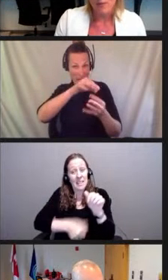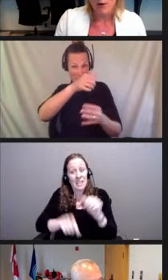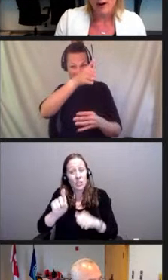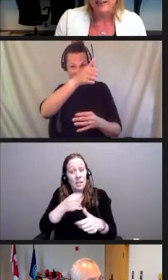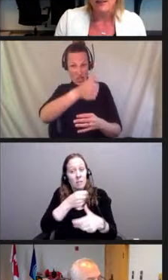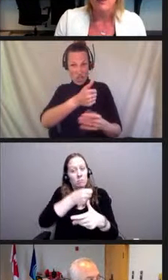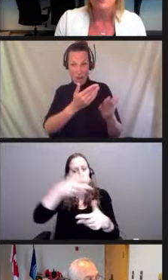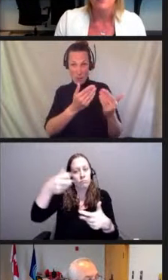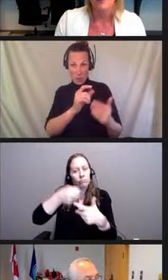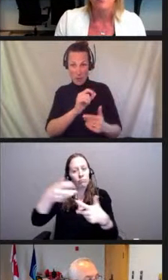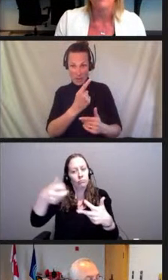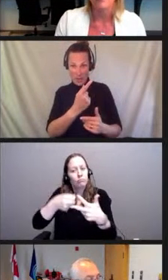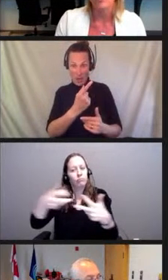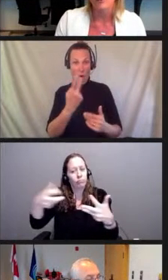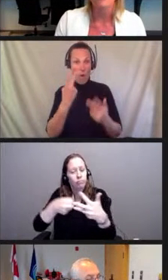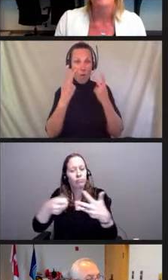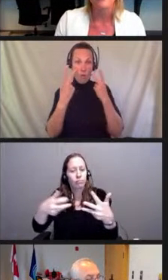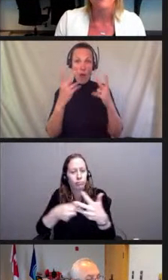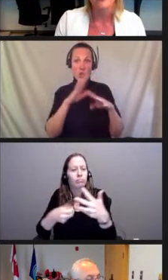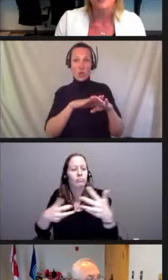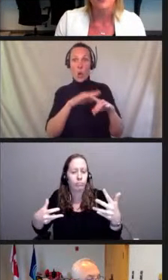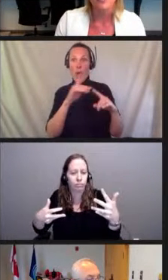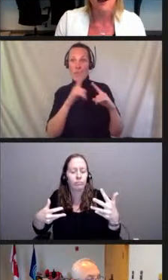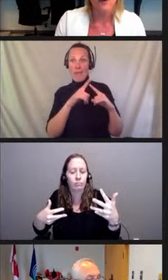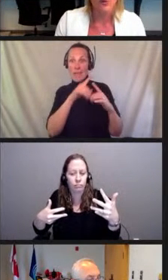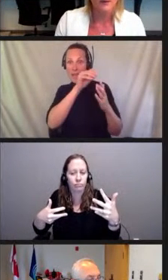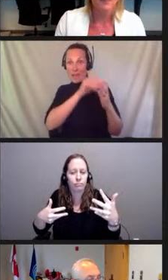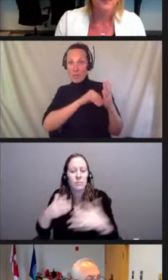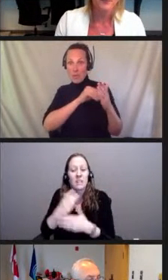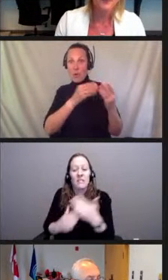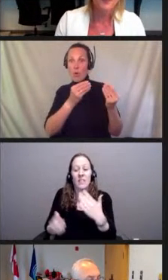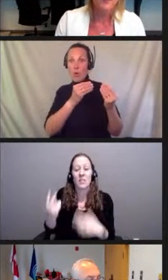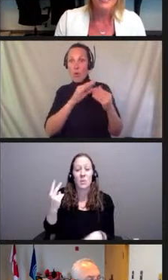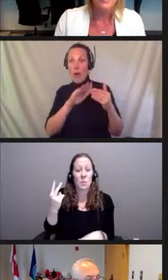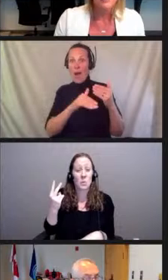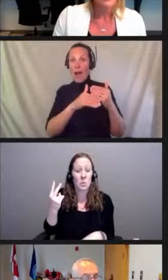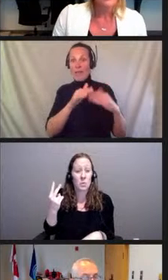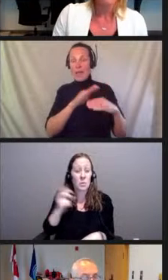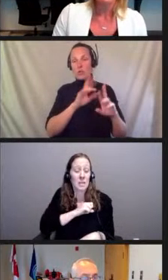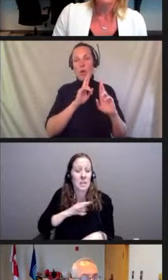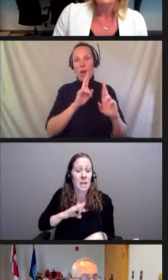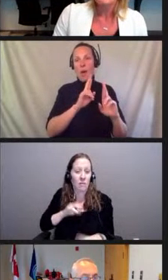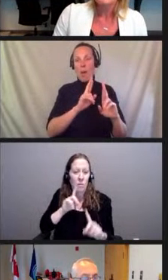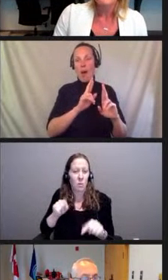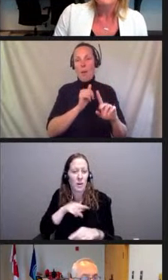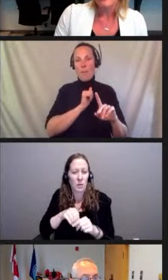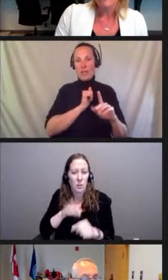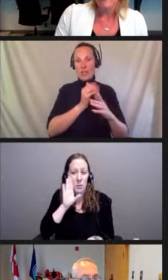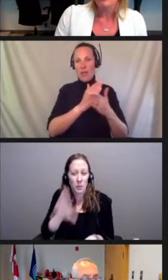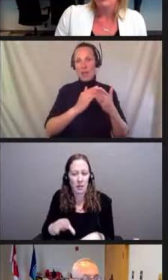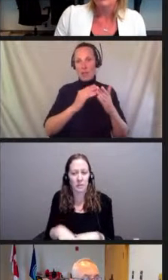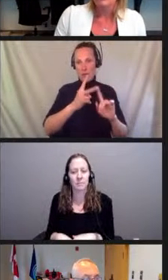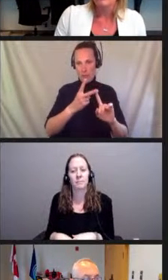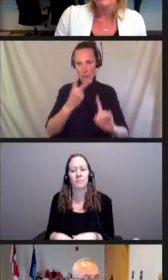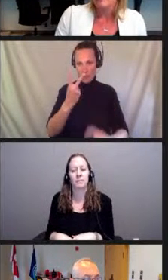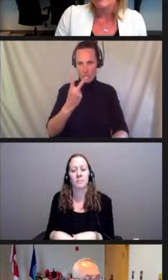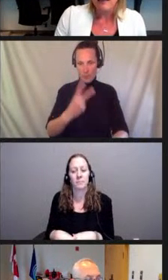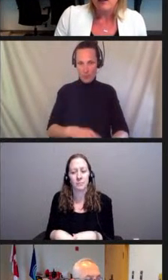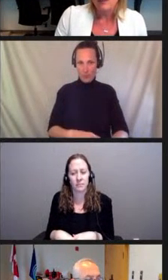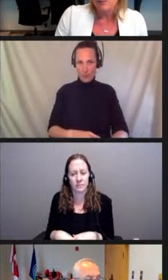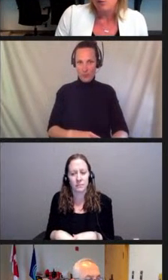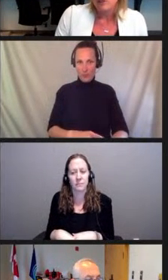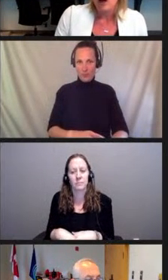technical memorandums that will accompany the Phase 2 staff report. Some of the needs identified will